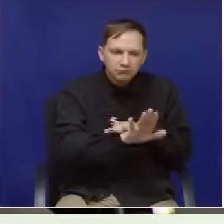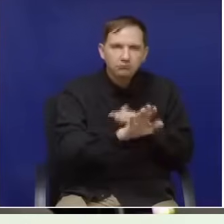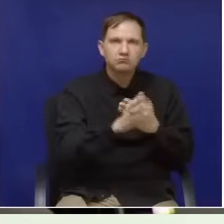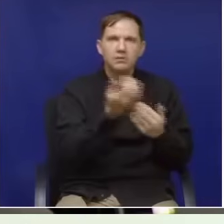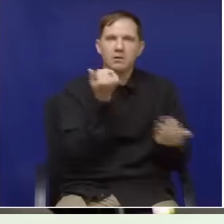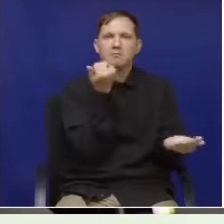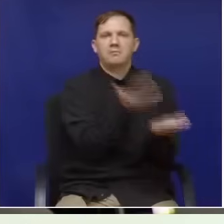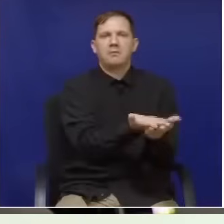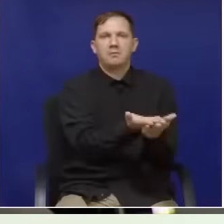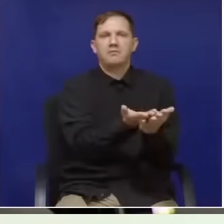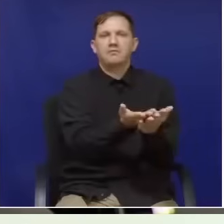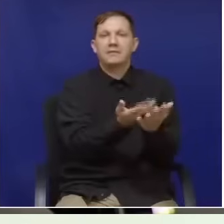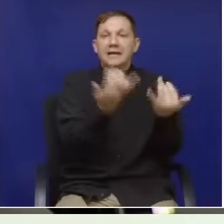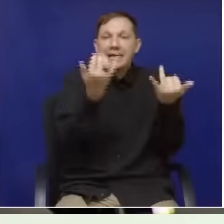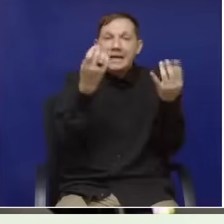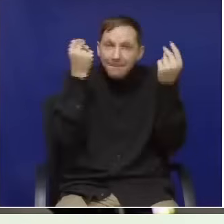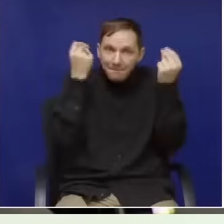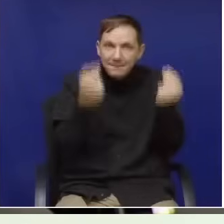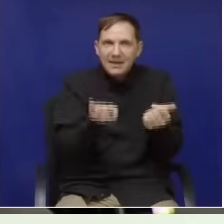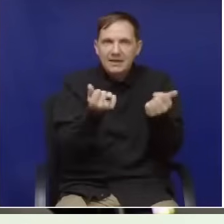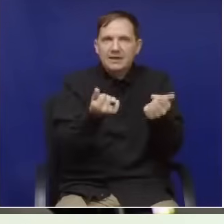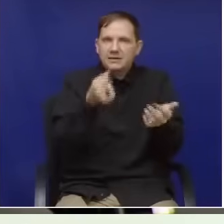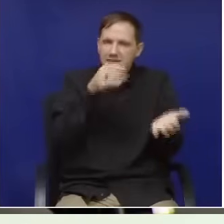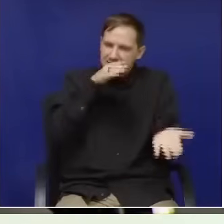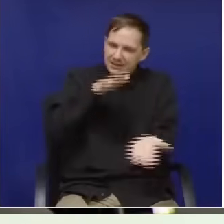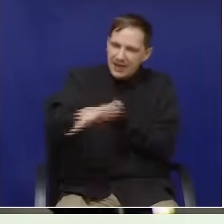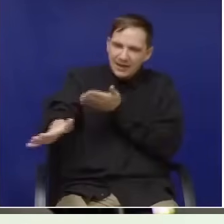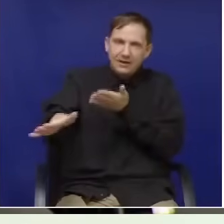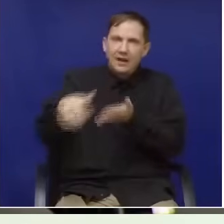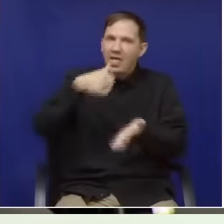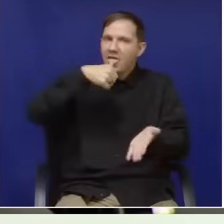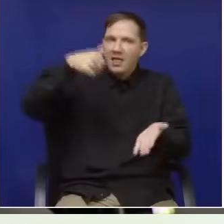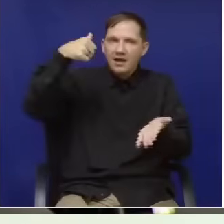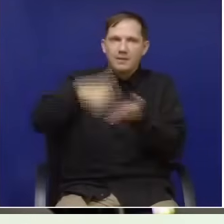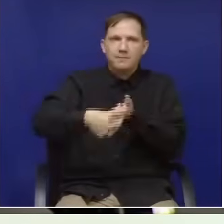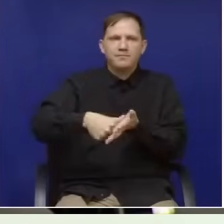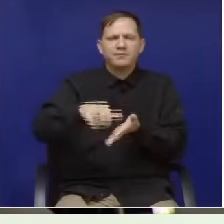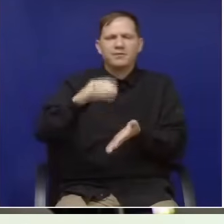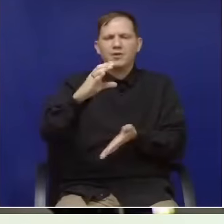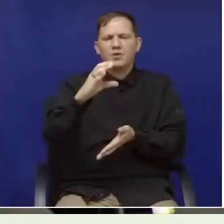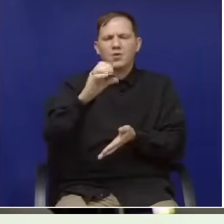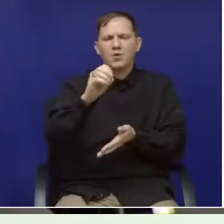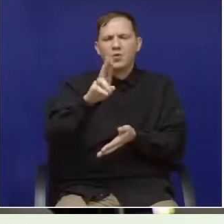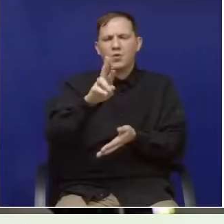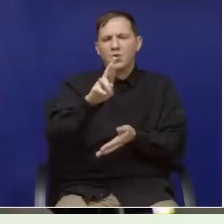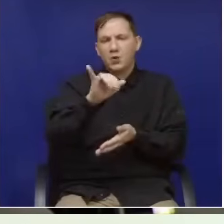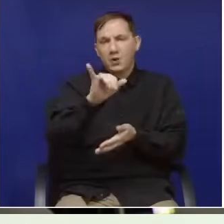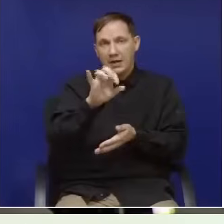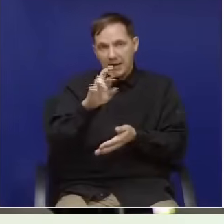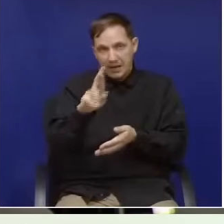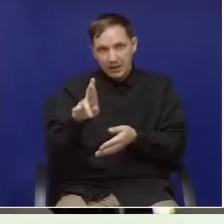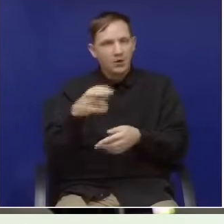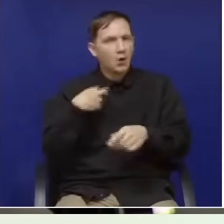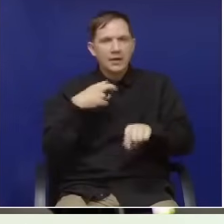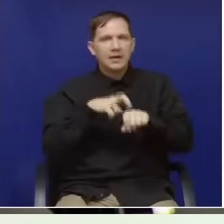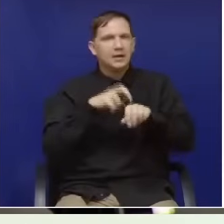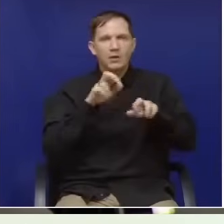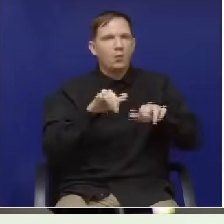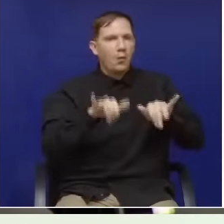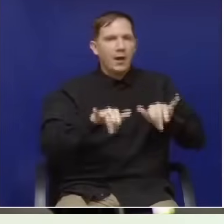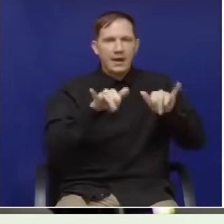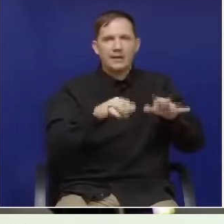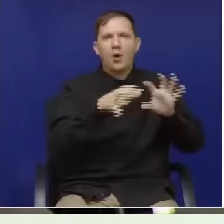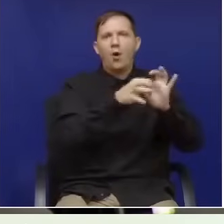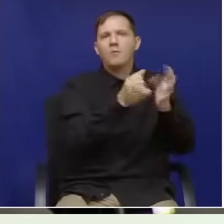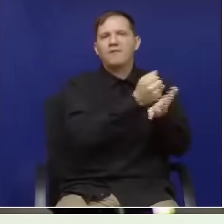then couriered immediately. So we don't have the delay associated with that diplomatic pouch. We don't have the movement between